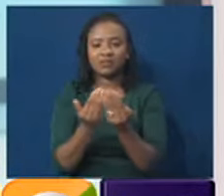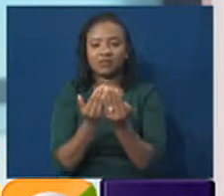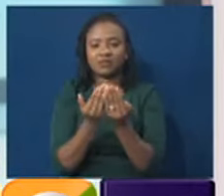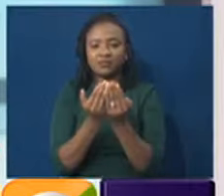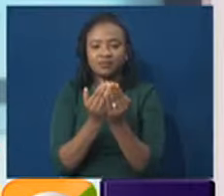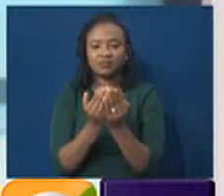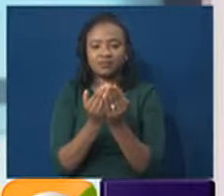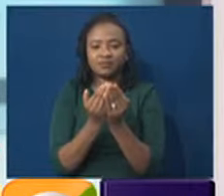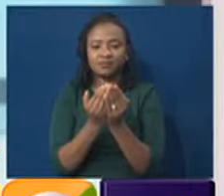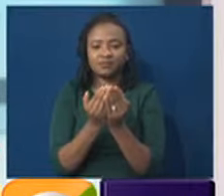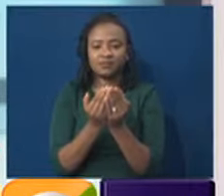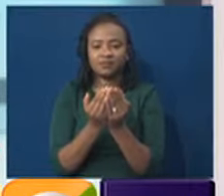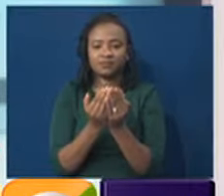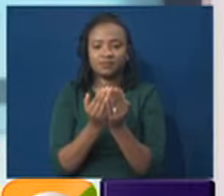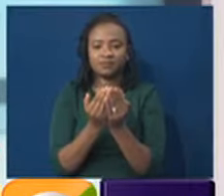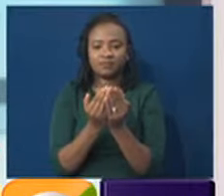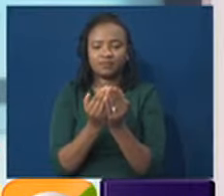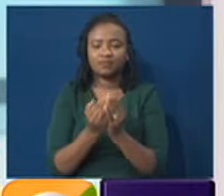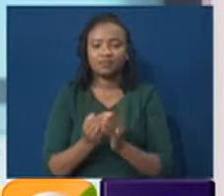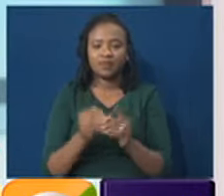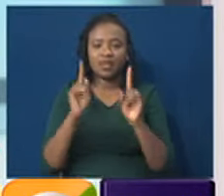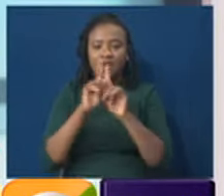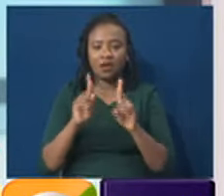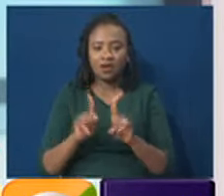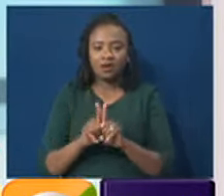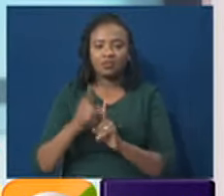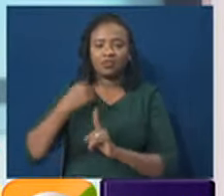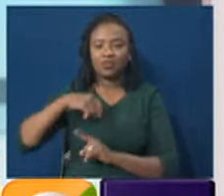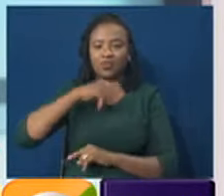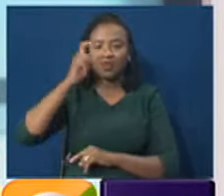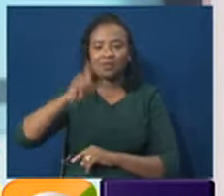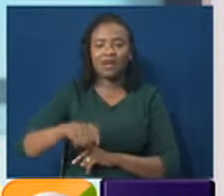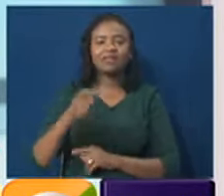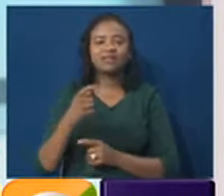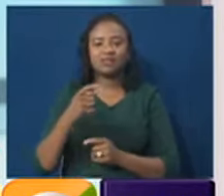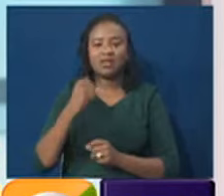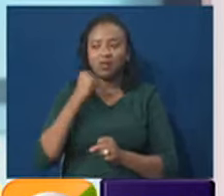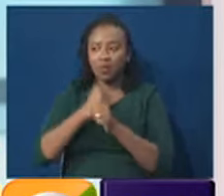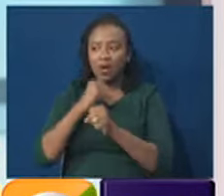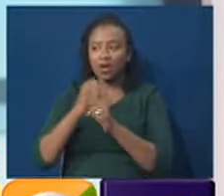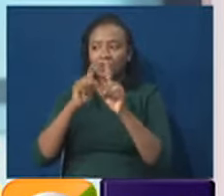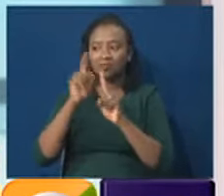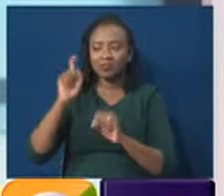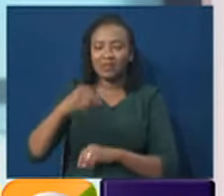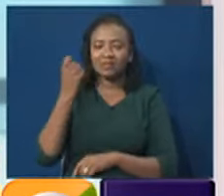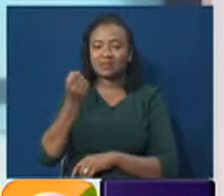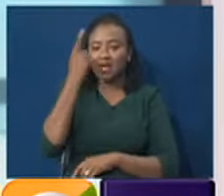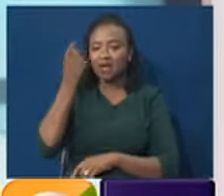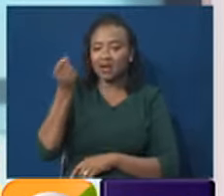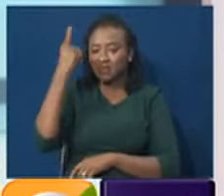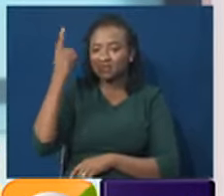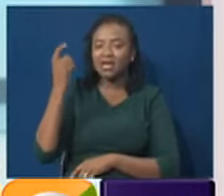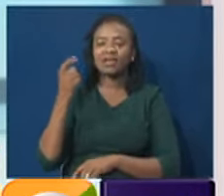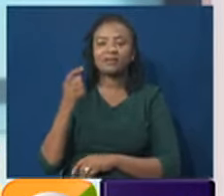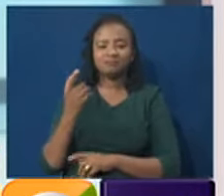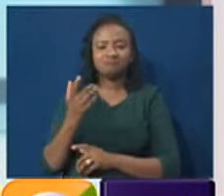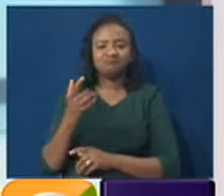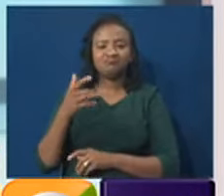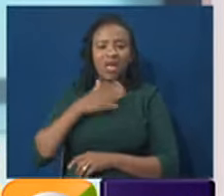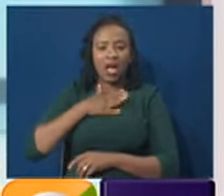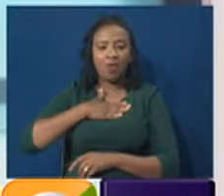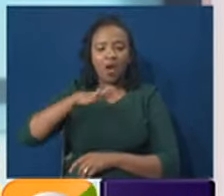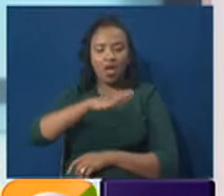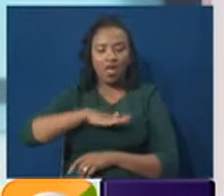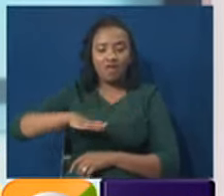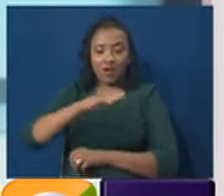factors. So it is good to beat ourselves, but also understand and appreciate where the environment that we